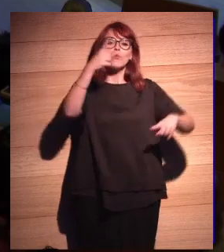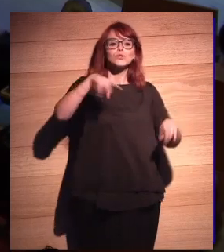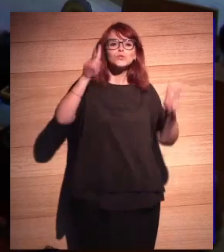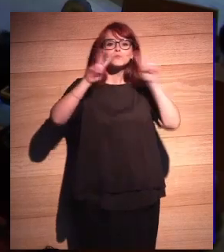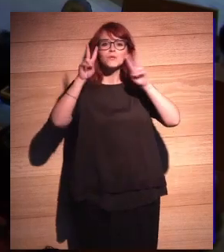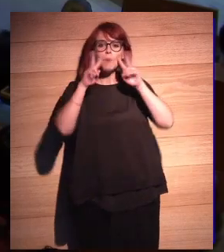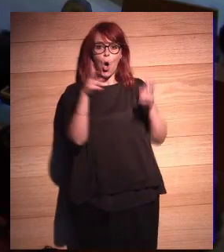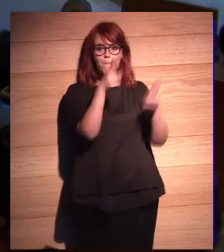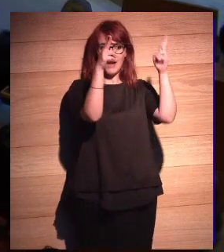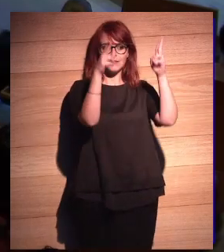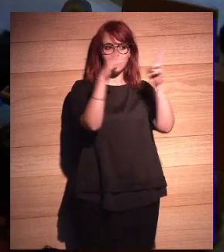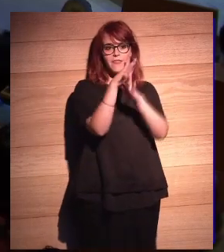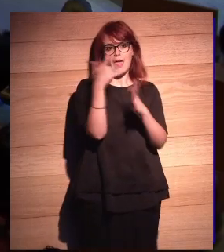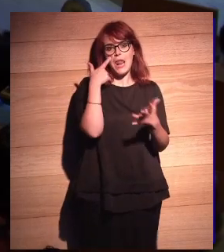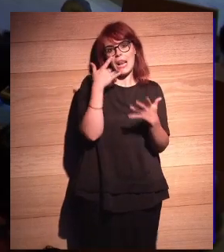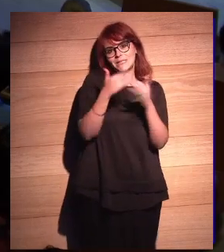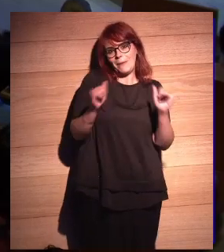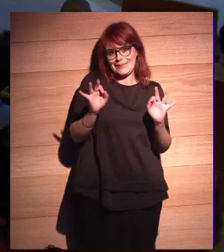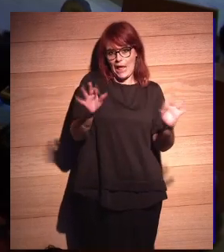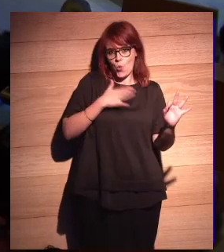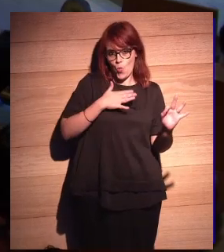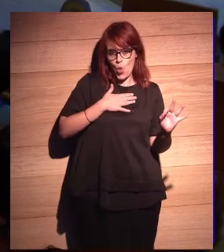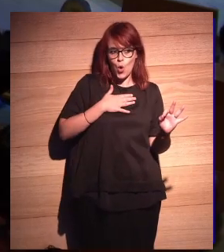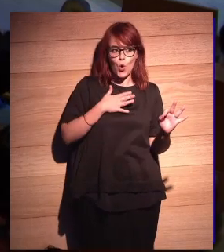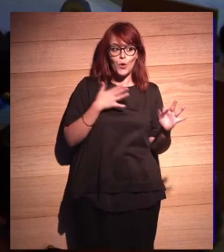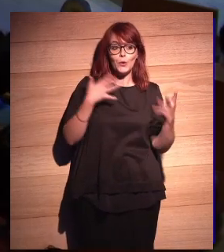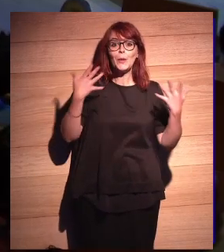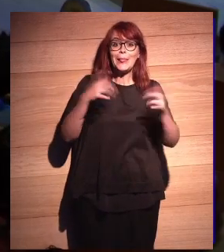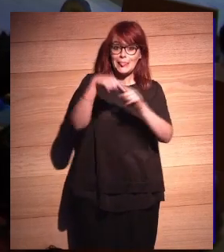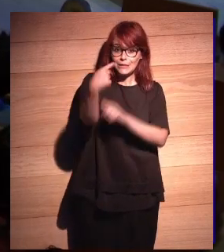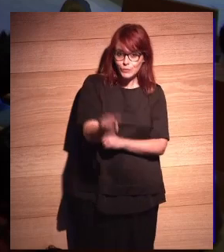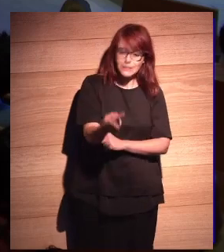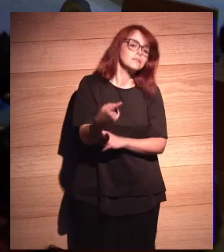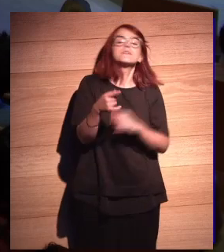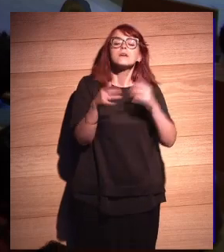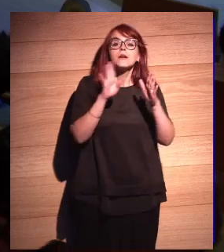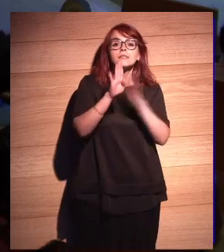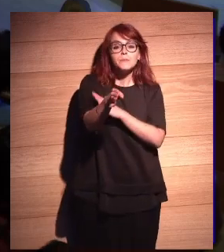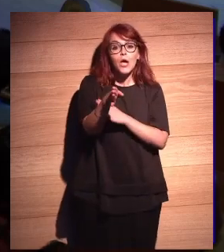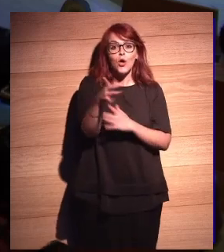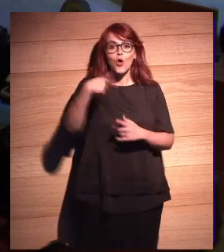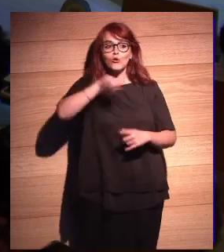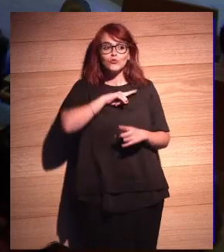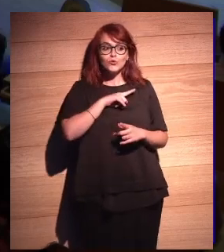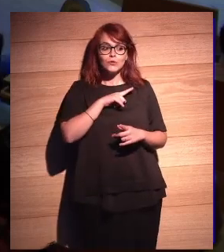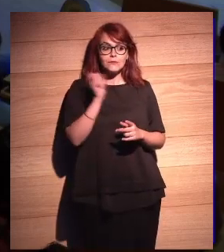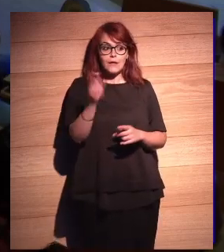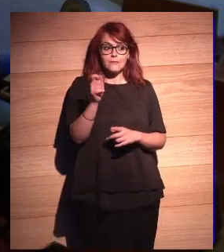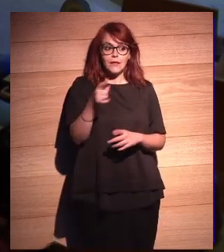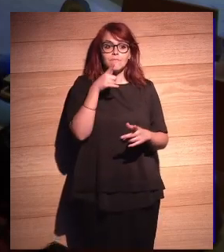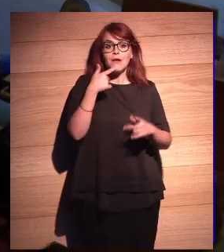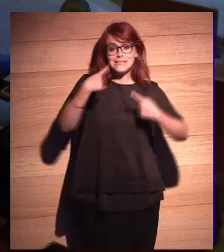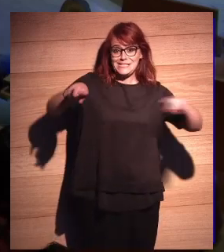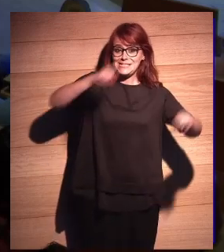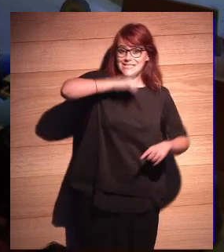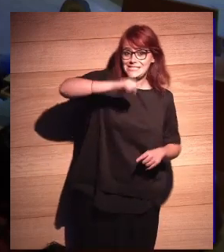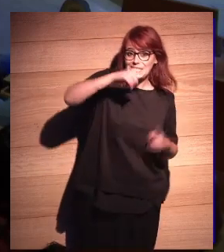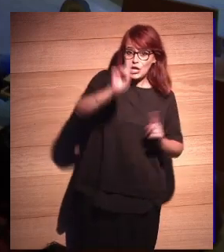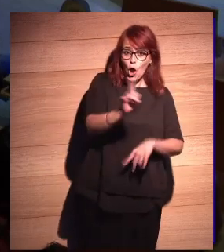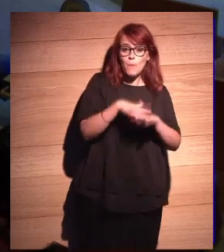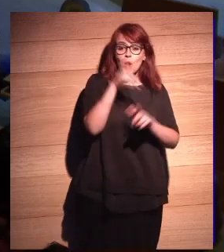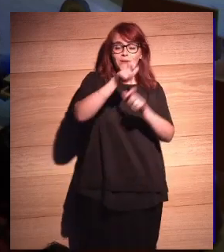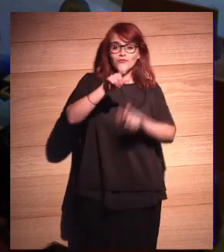a part of the show. And then not something that I usually do, but I'm noticing that people here have a